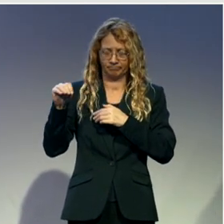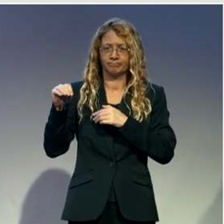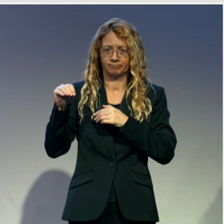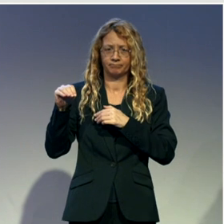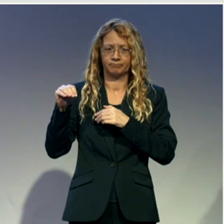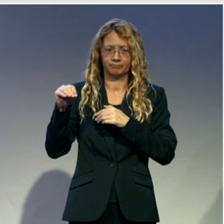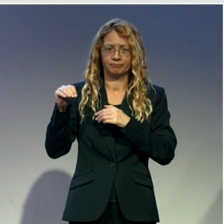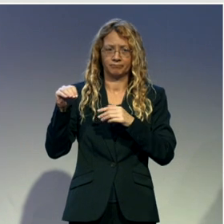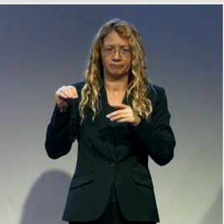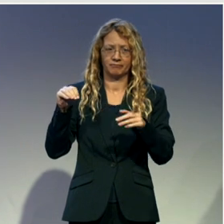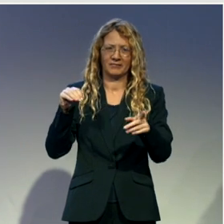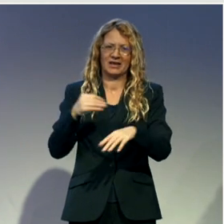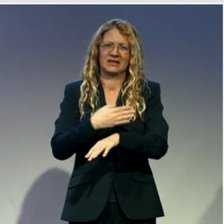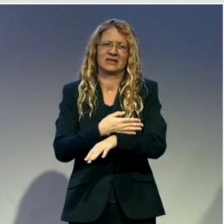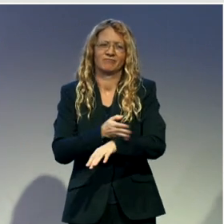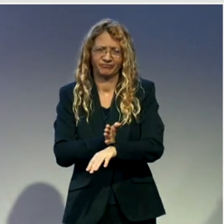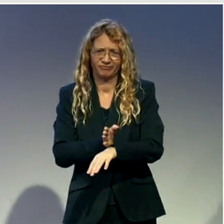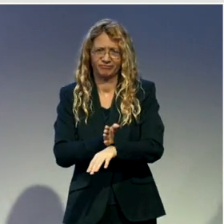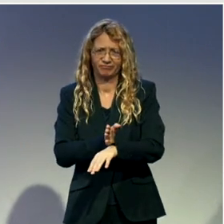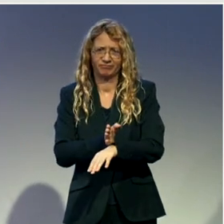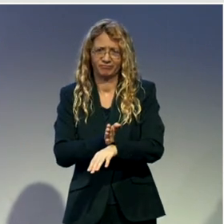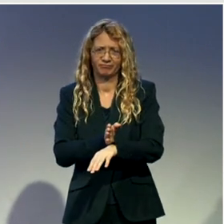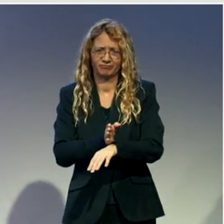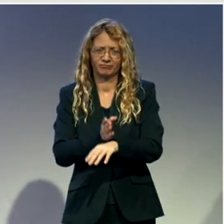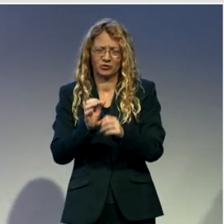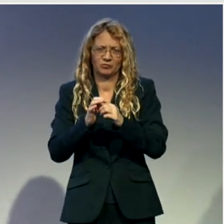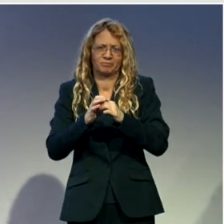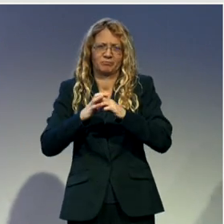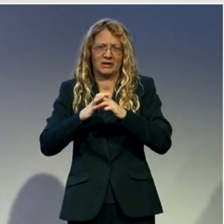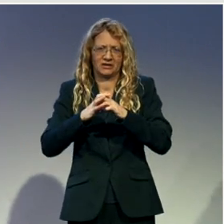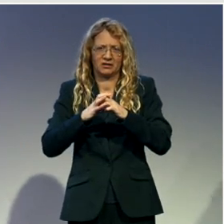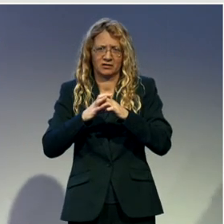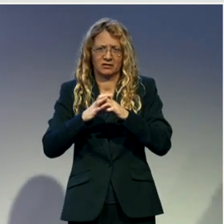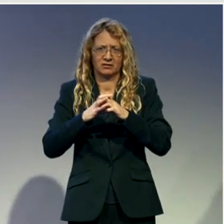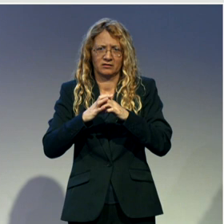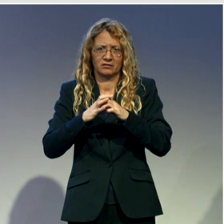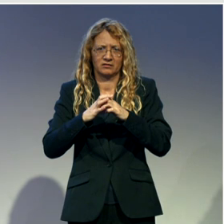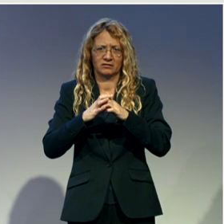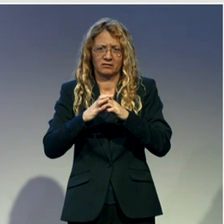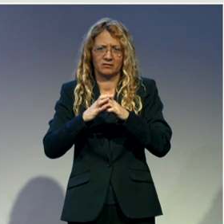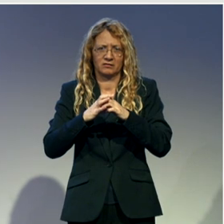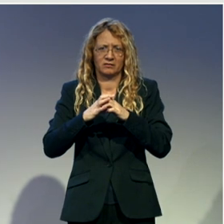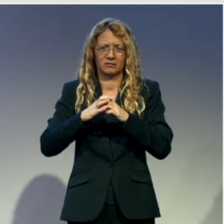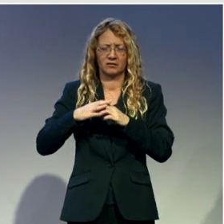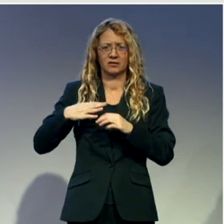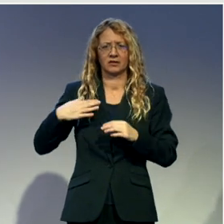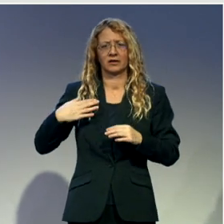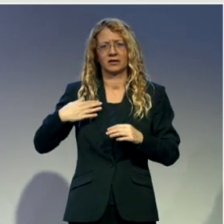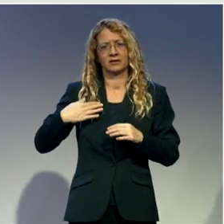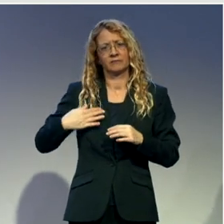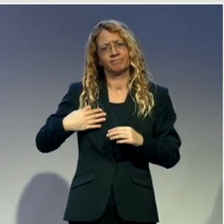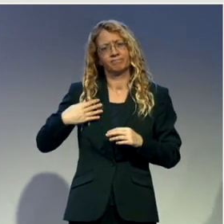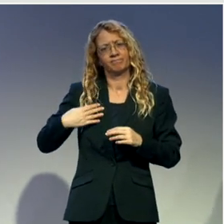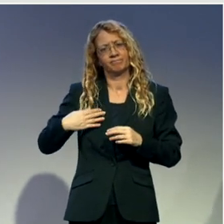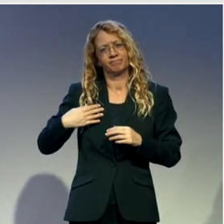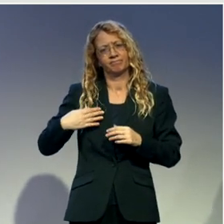third stage. Findings with clinical breast examination by gynecologist is almost the second stage or first stage with 10 to 20 milliliter